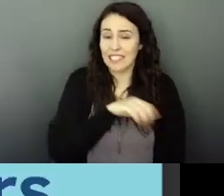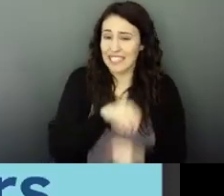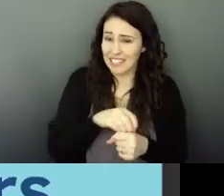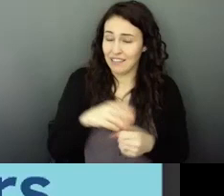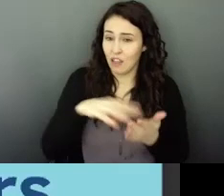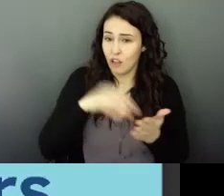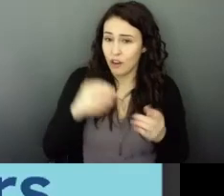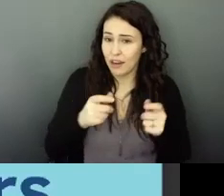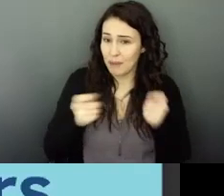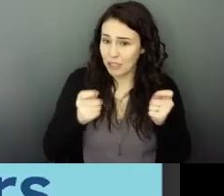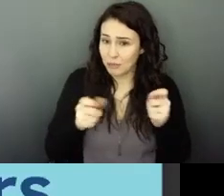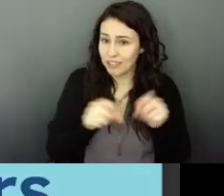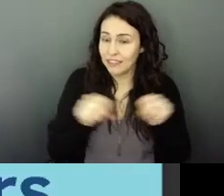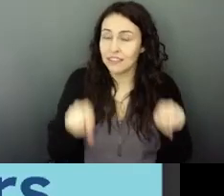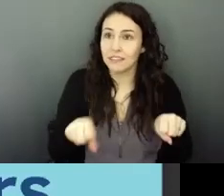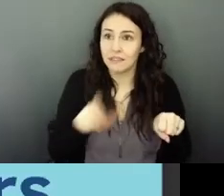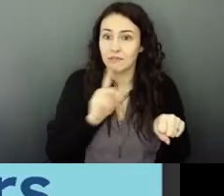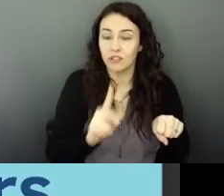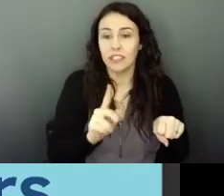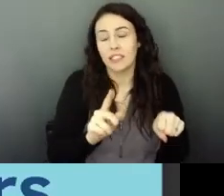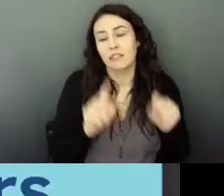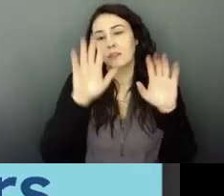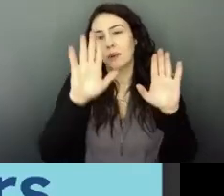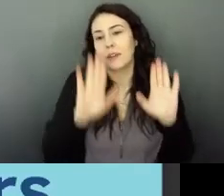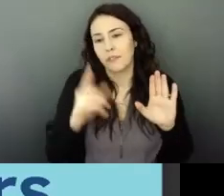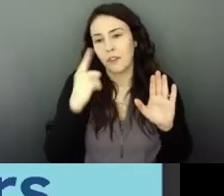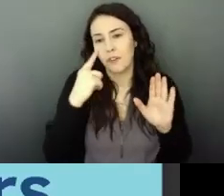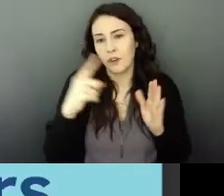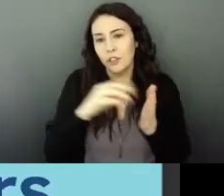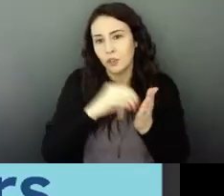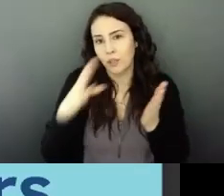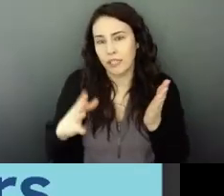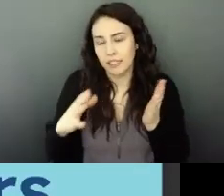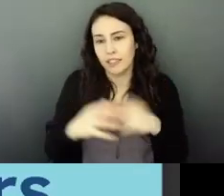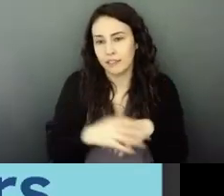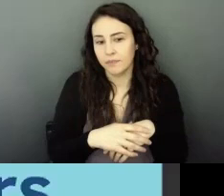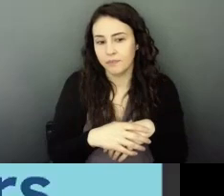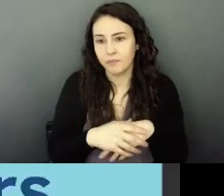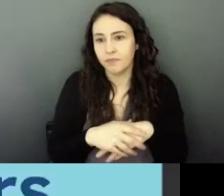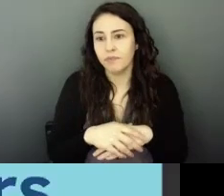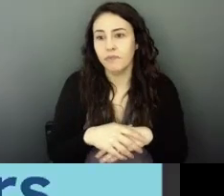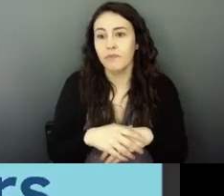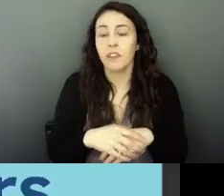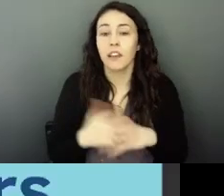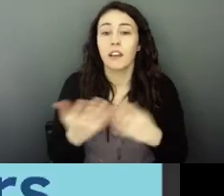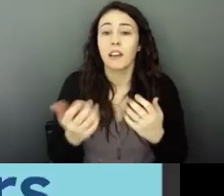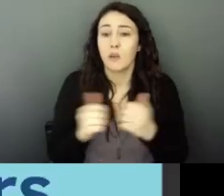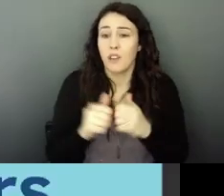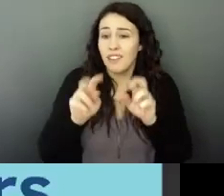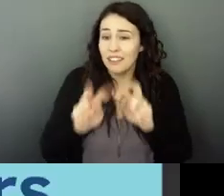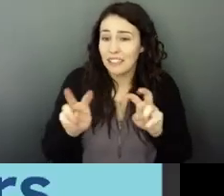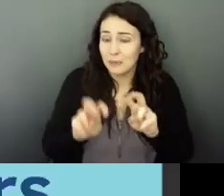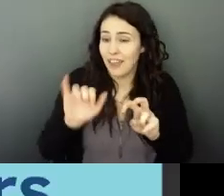system is wonderful for students. And with the assessments, this is personalized